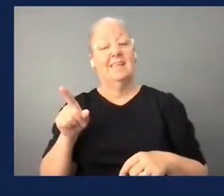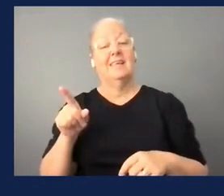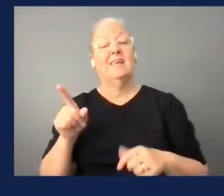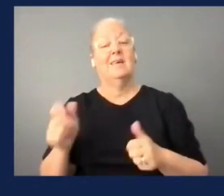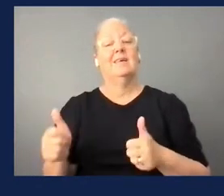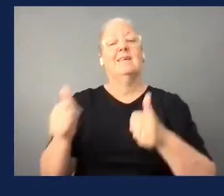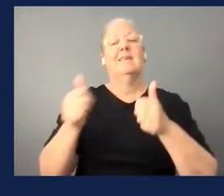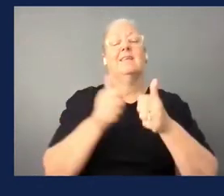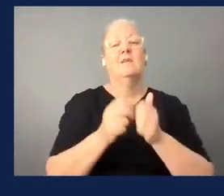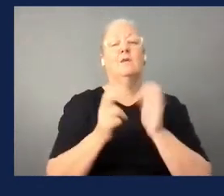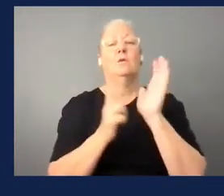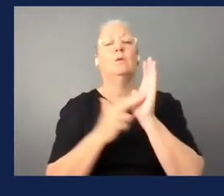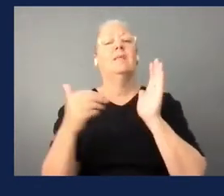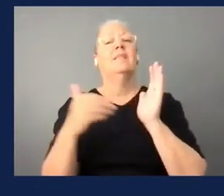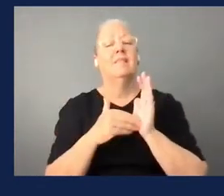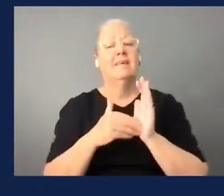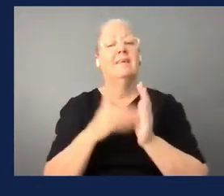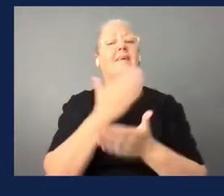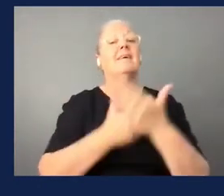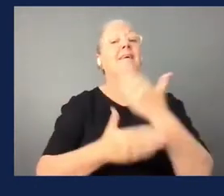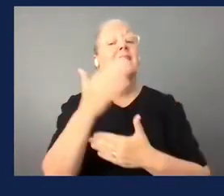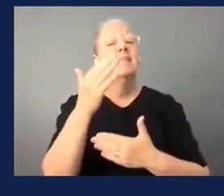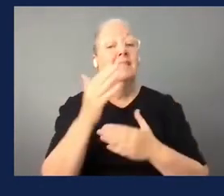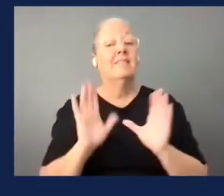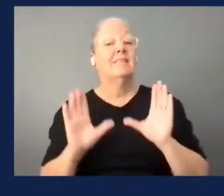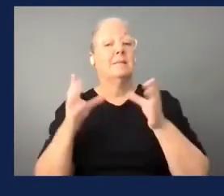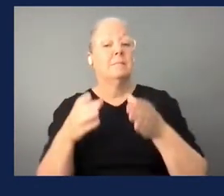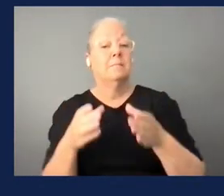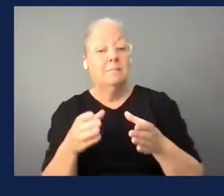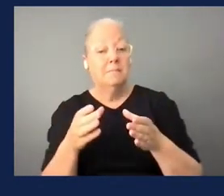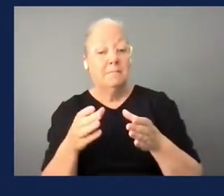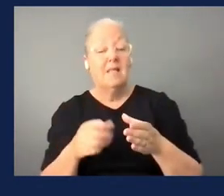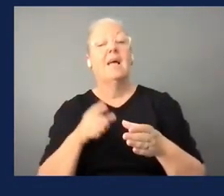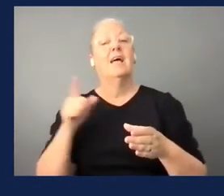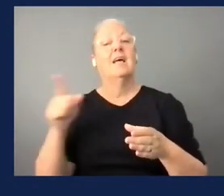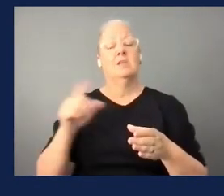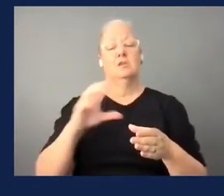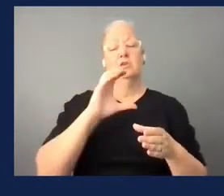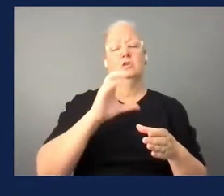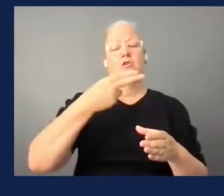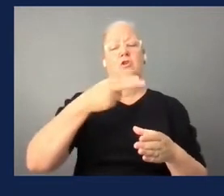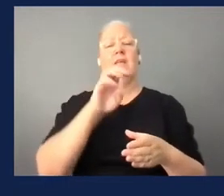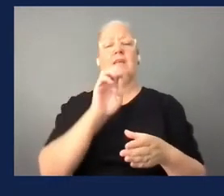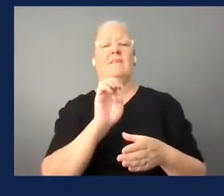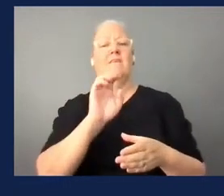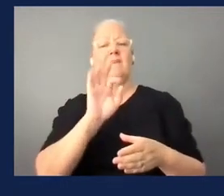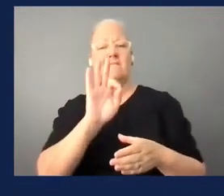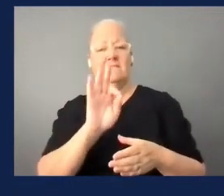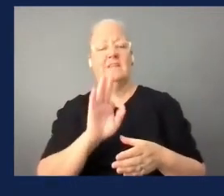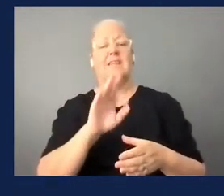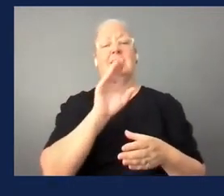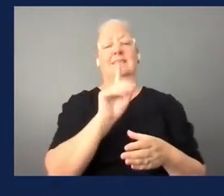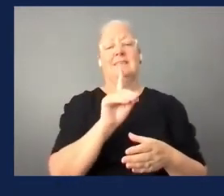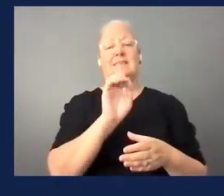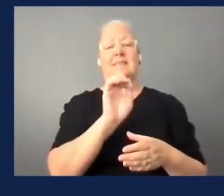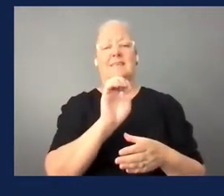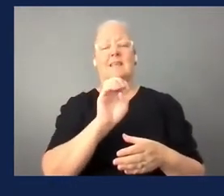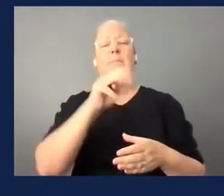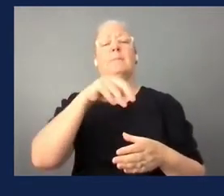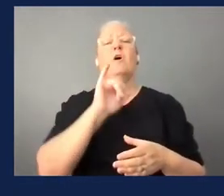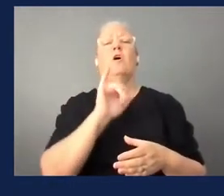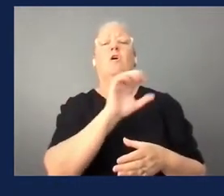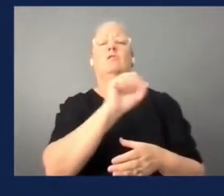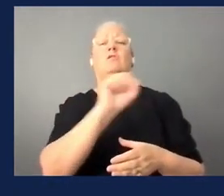Zealand Paralympics team as the chef de mission for the Paralympics. So when